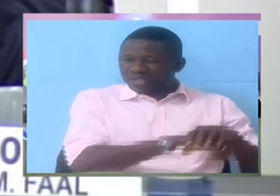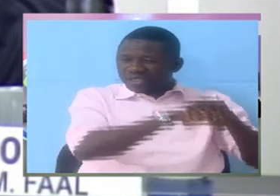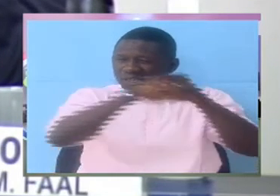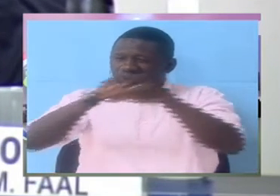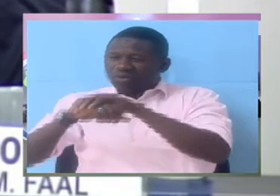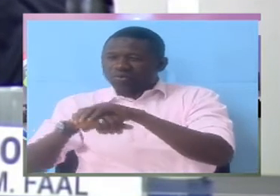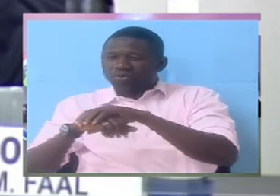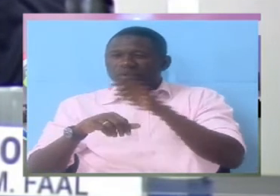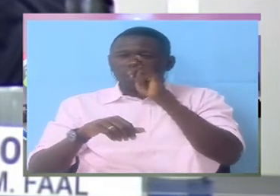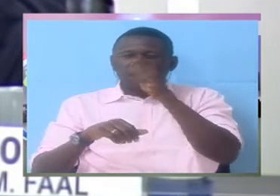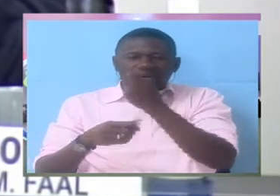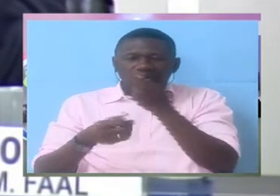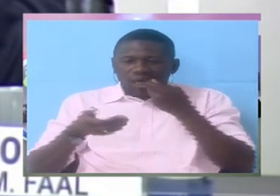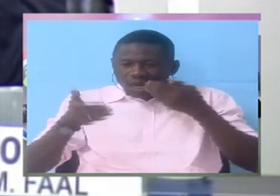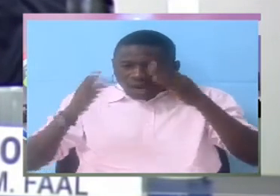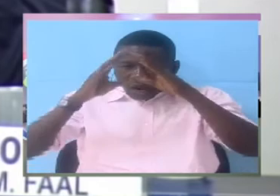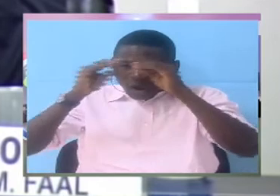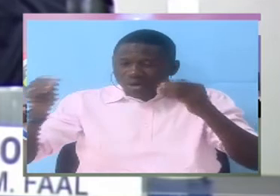the